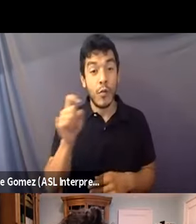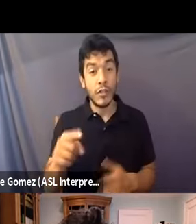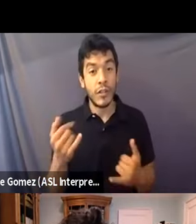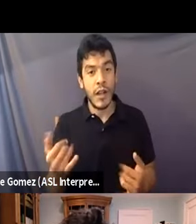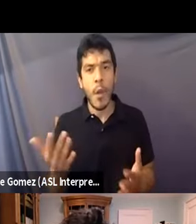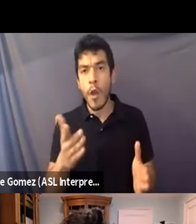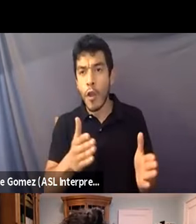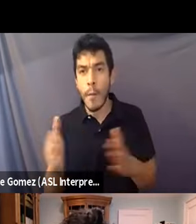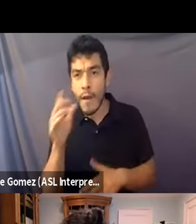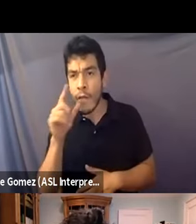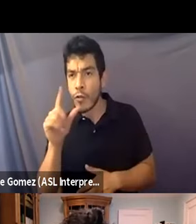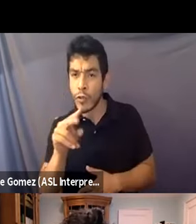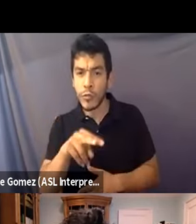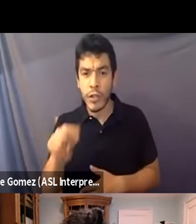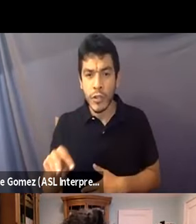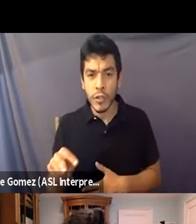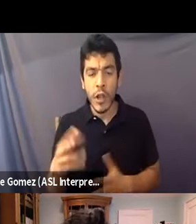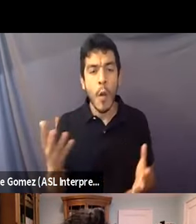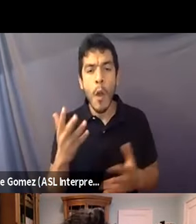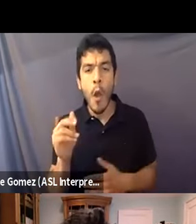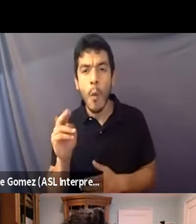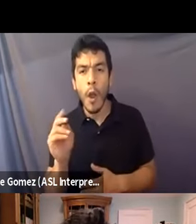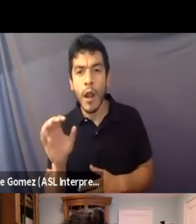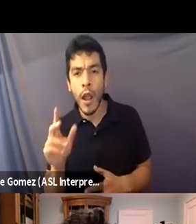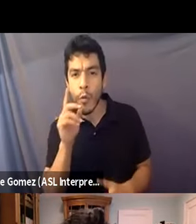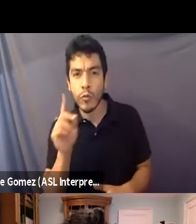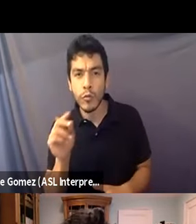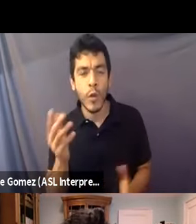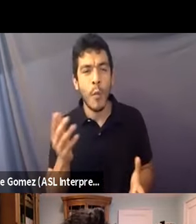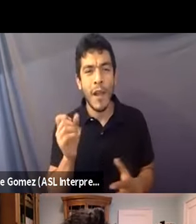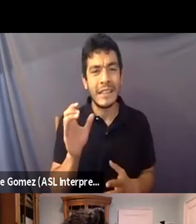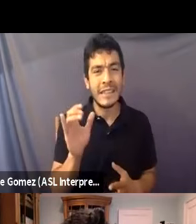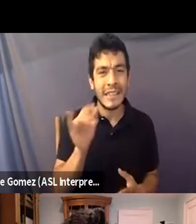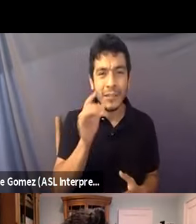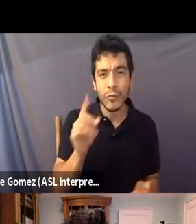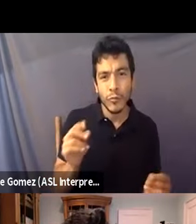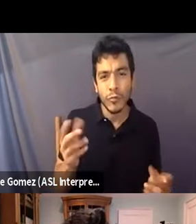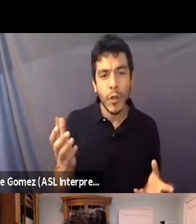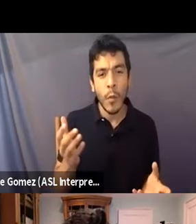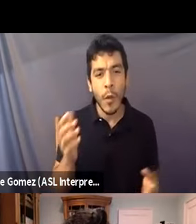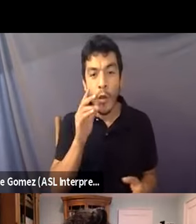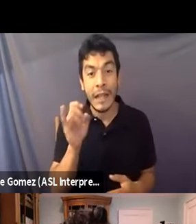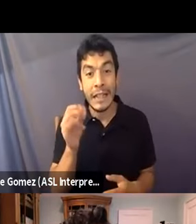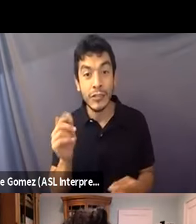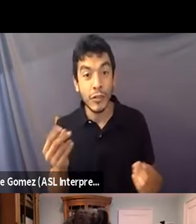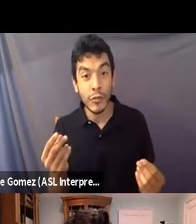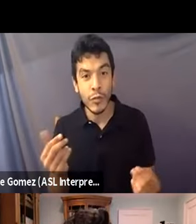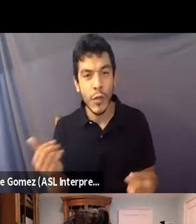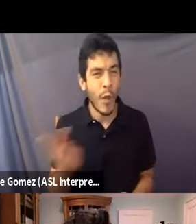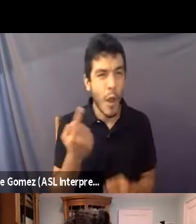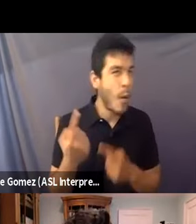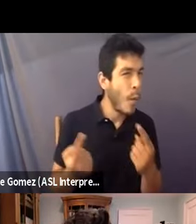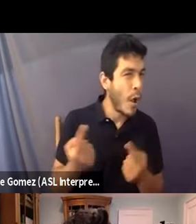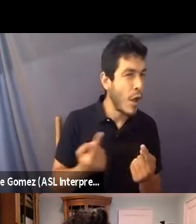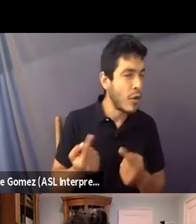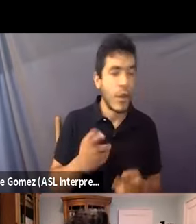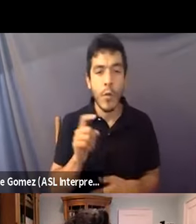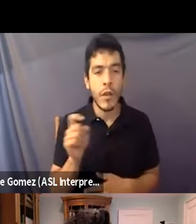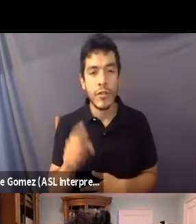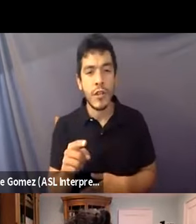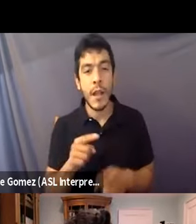2022? What is Warnock going to do? What is Stacy going to do? What is Keisha going to do? Right? And we're getting all of these questions, but there's